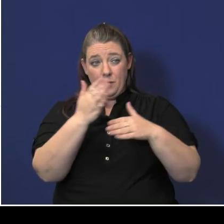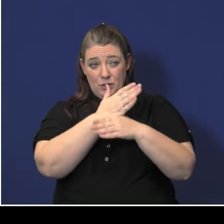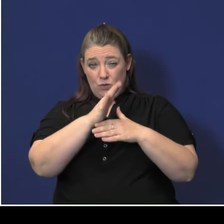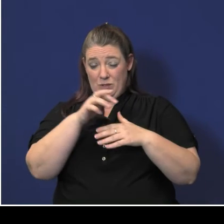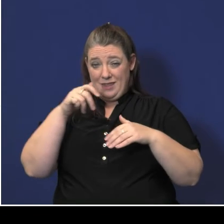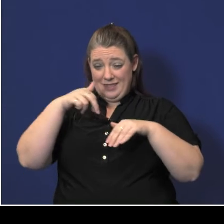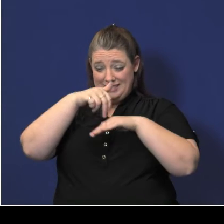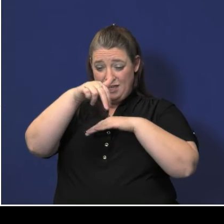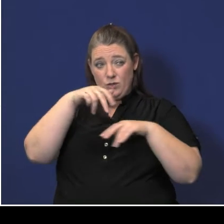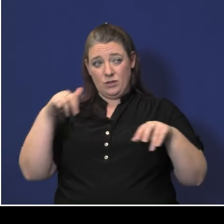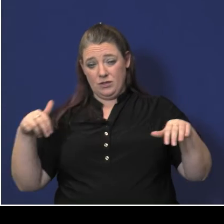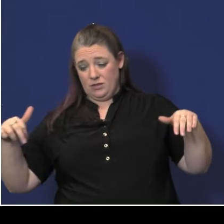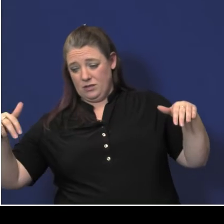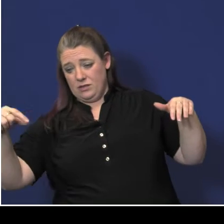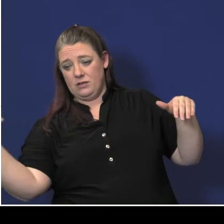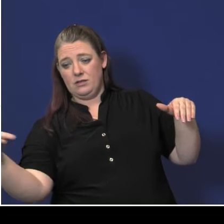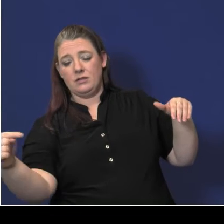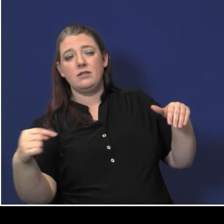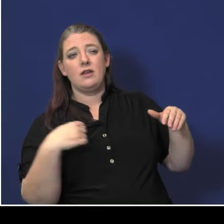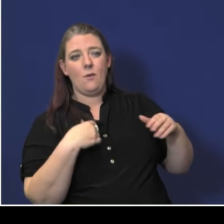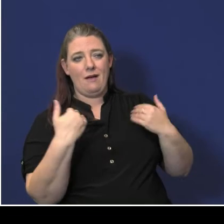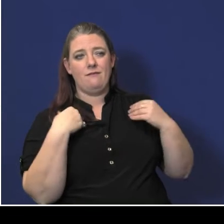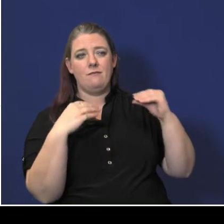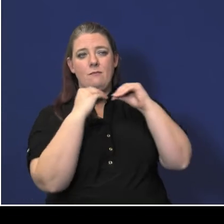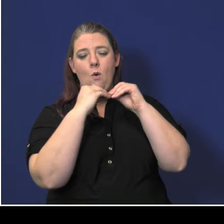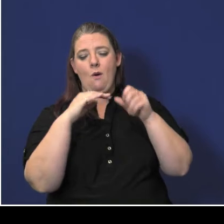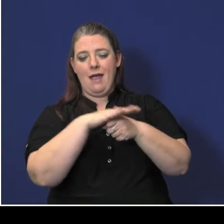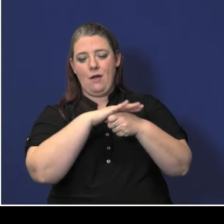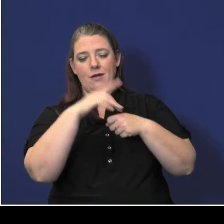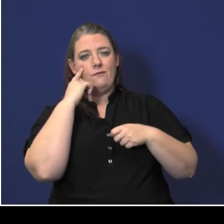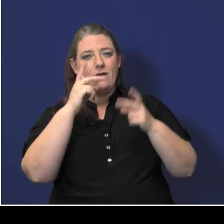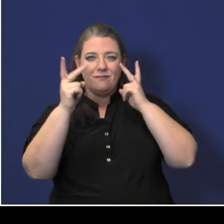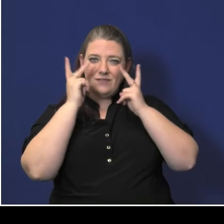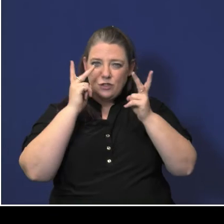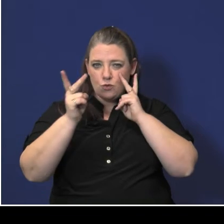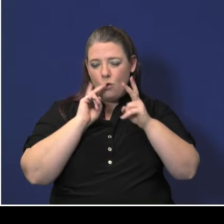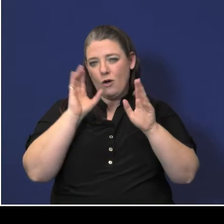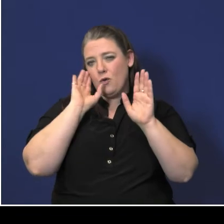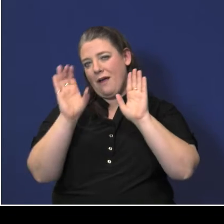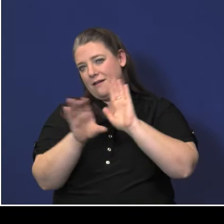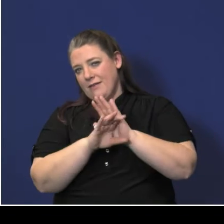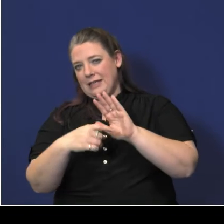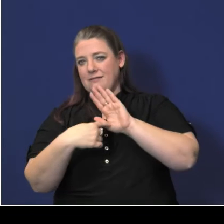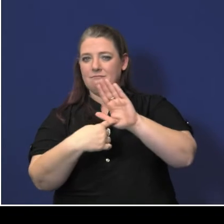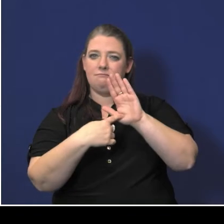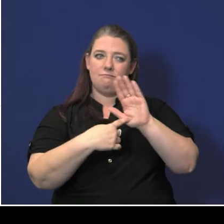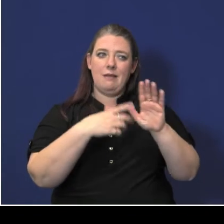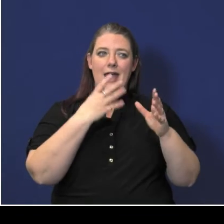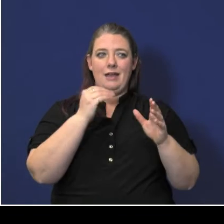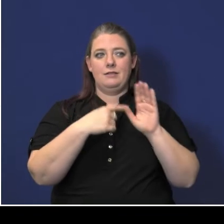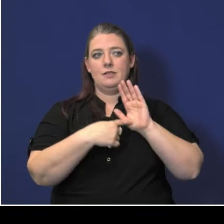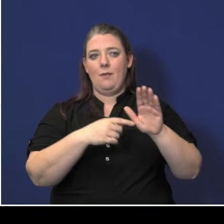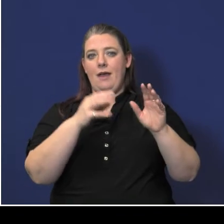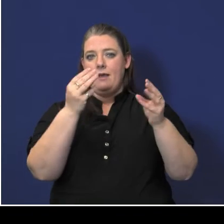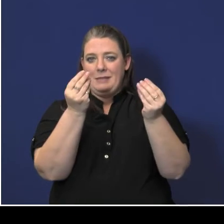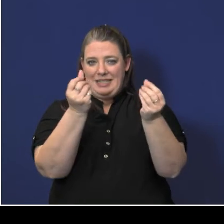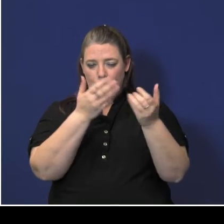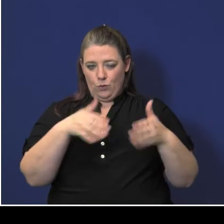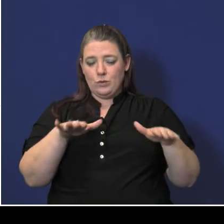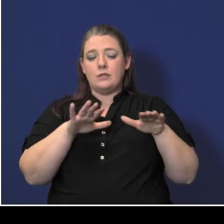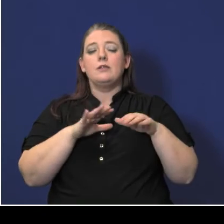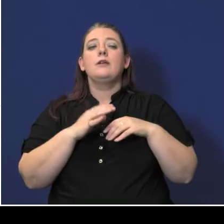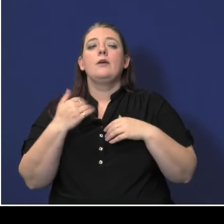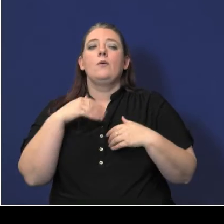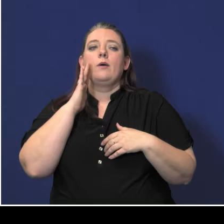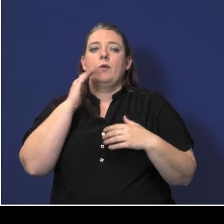walking past that, we have some more area for visual graphic display and display of materials. We're working with the Fine Arts Group. We're going to